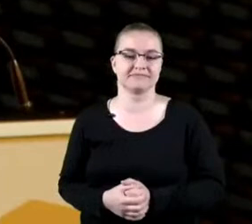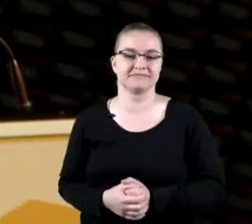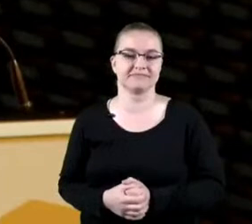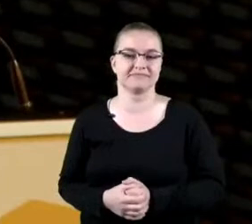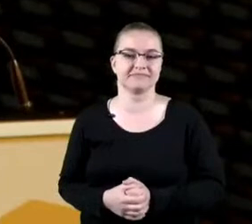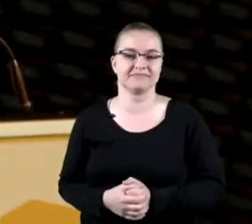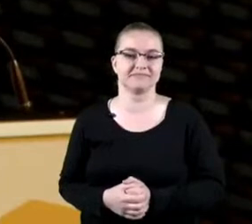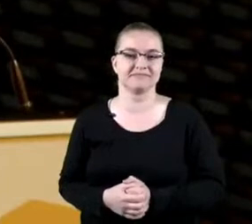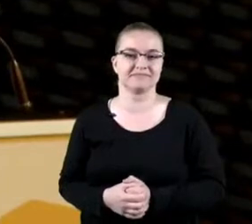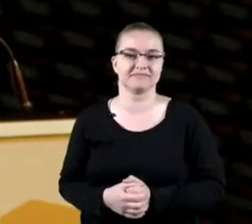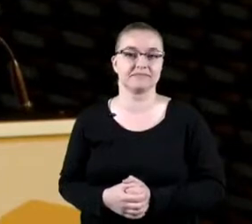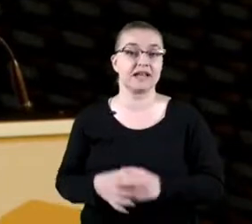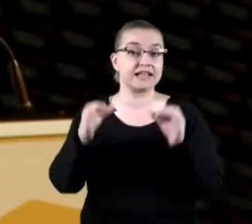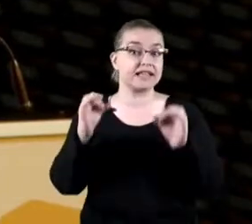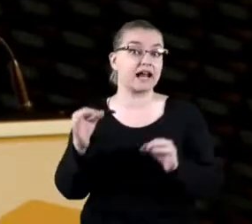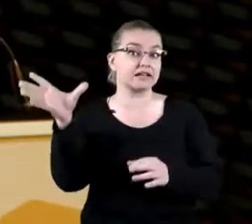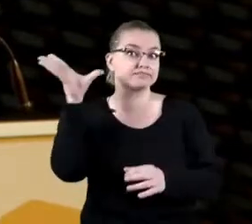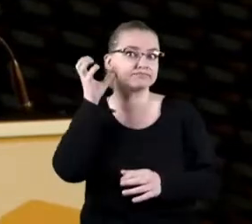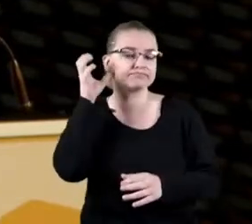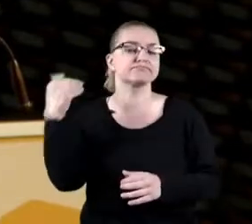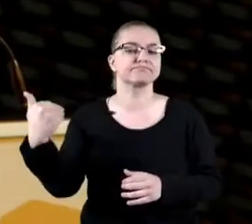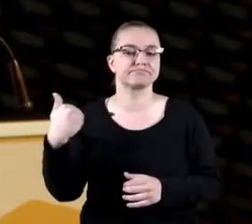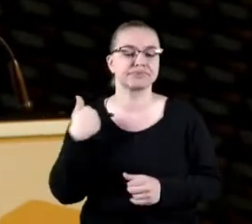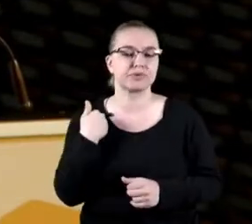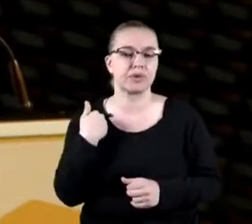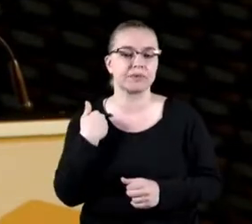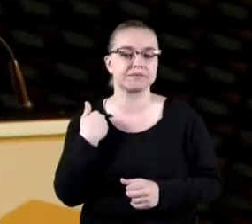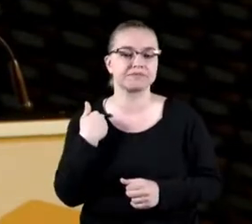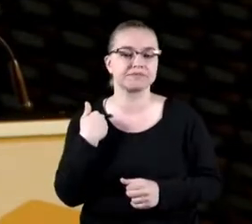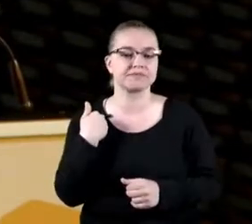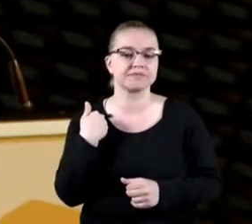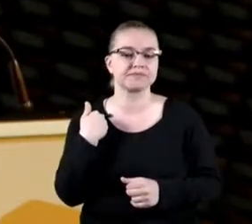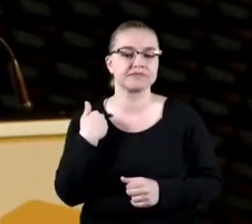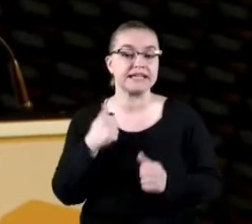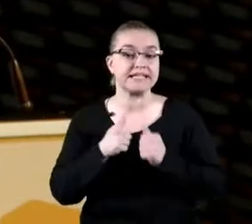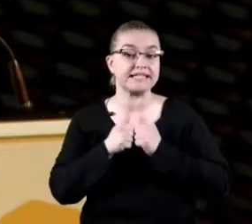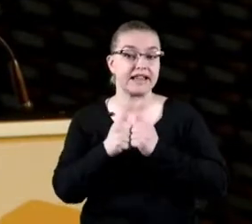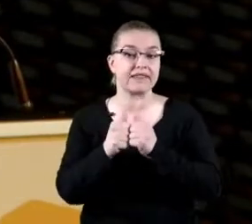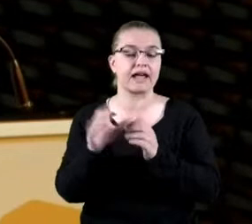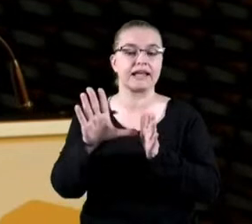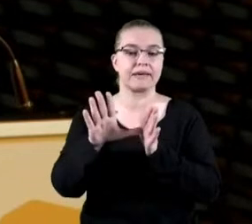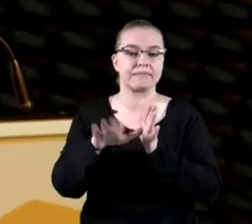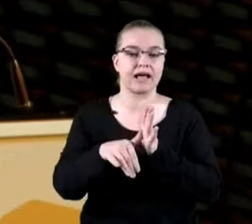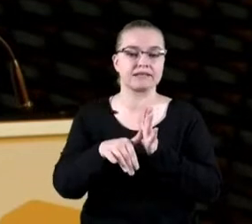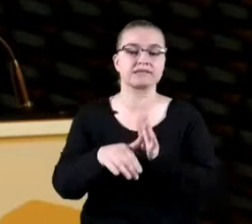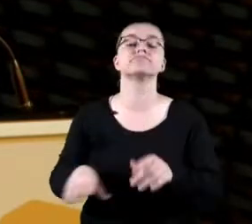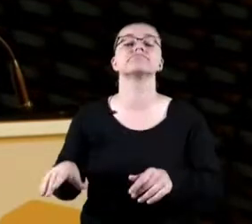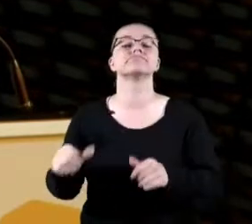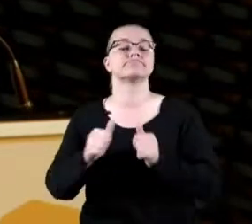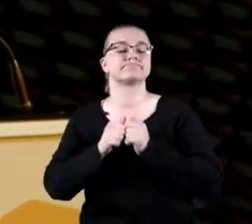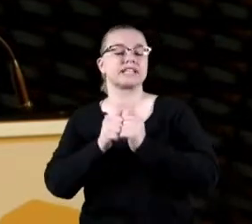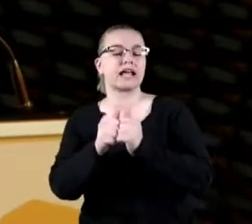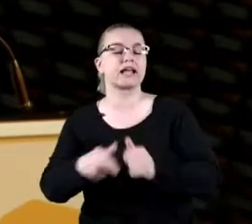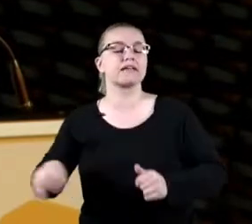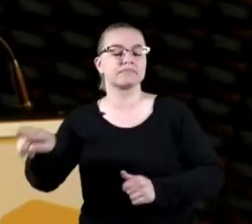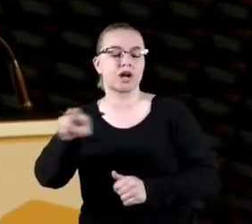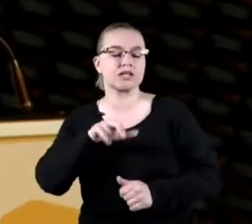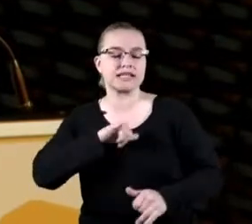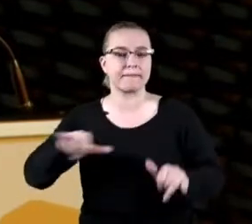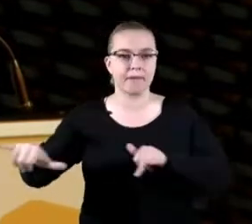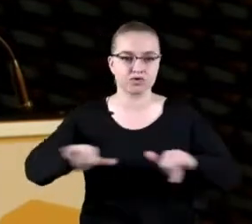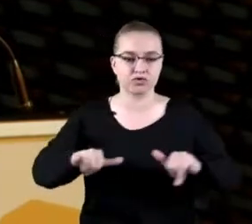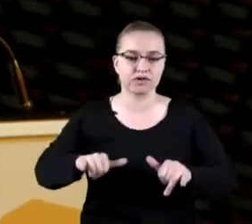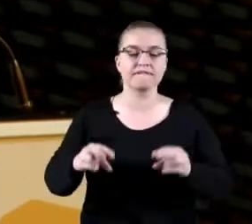Now, we've been listening and hearing that the role of cities and regions, so local governments, is extremely important,